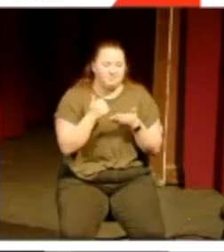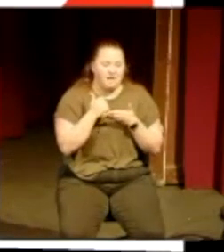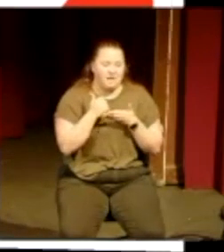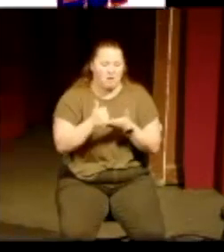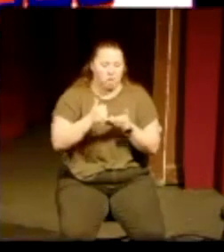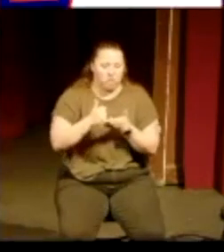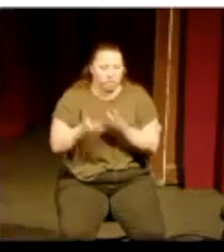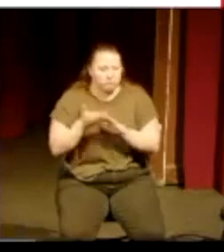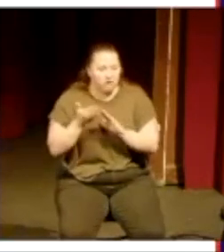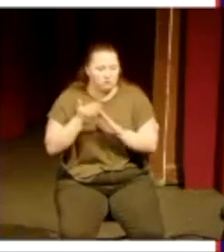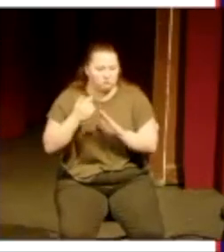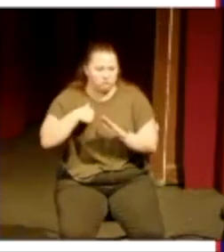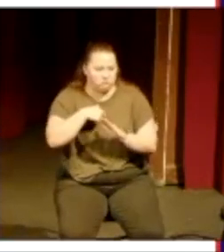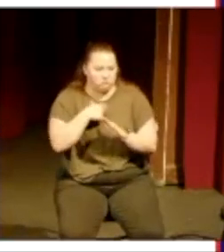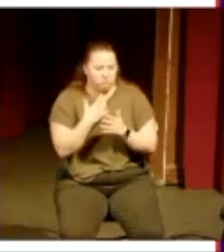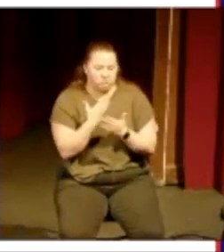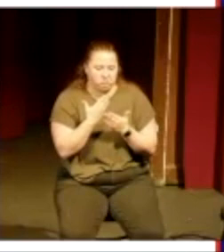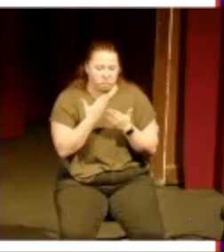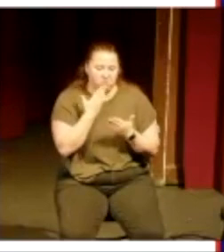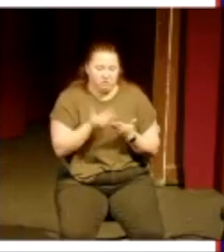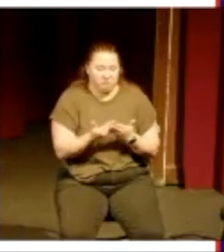organization.